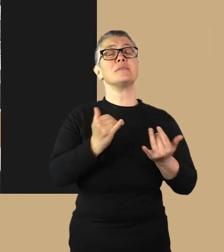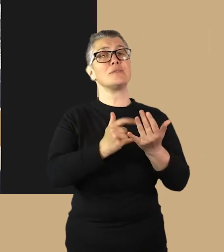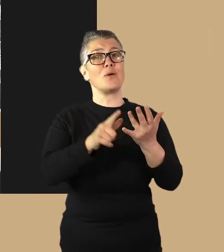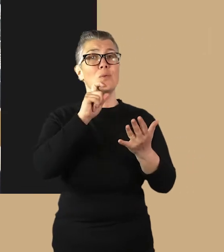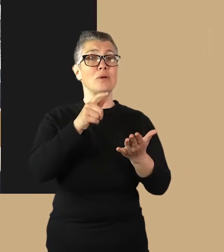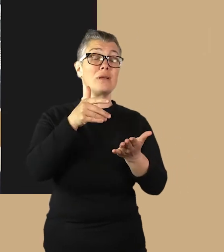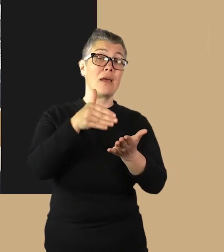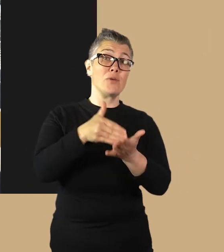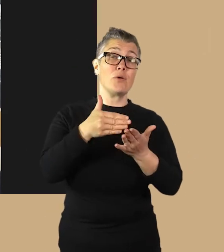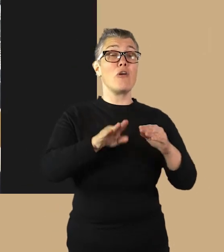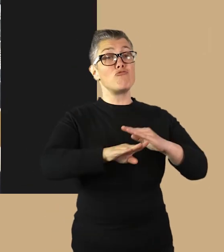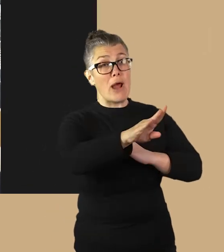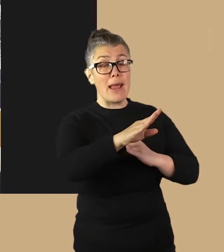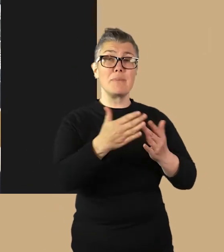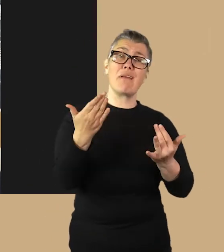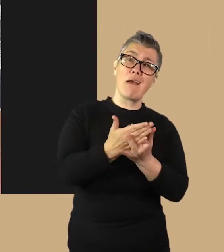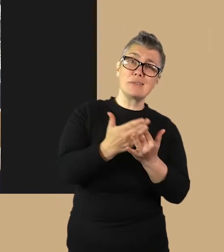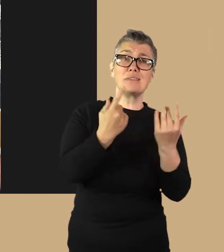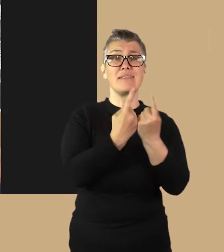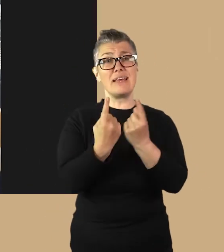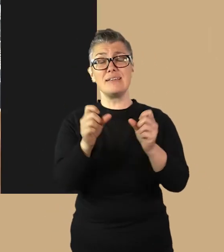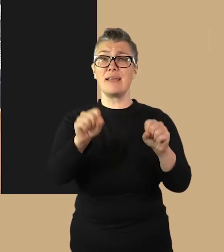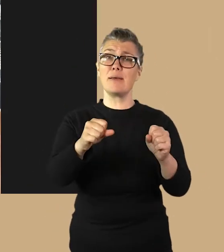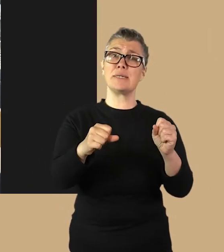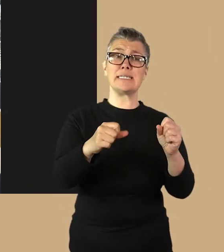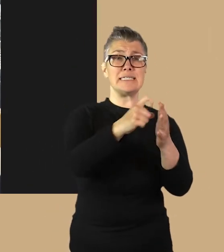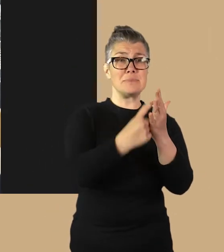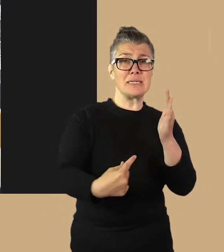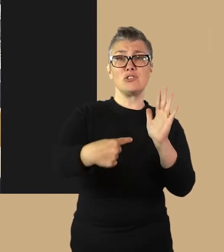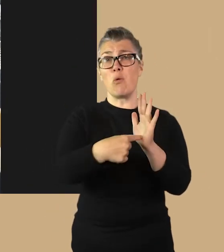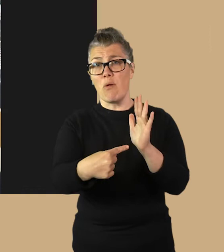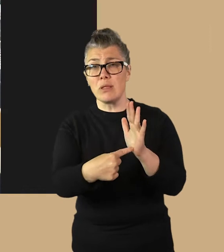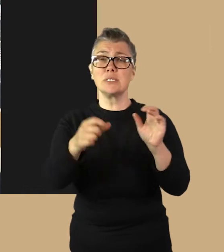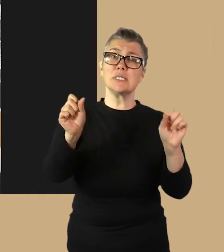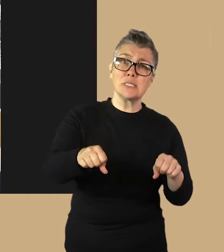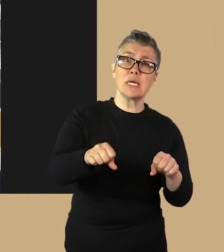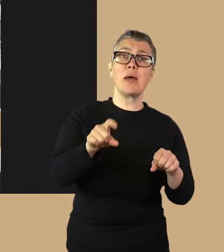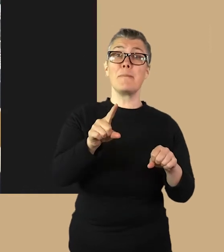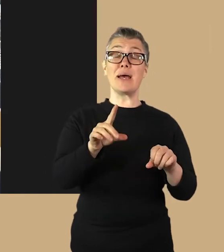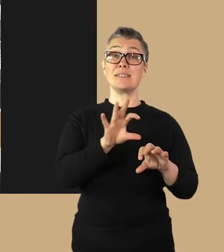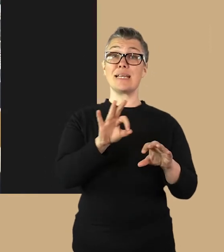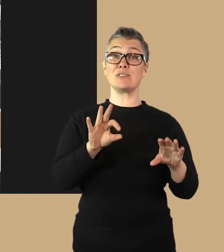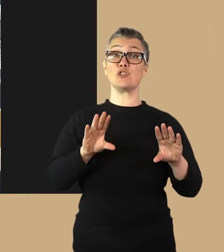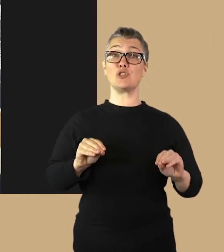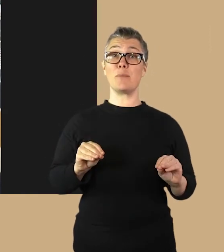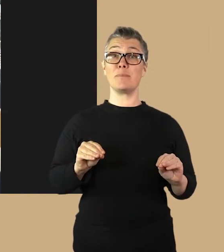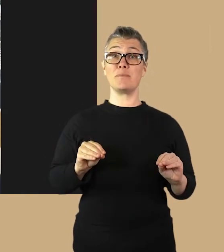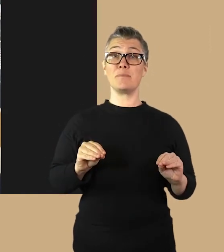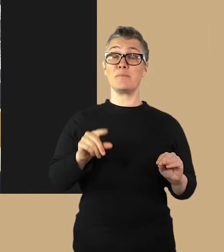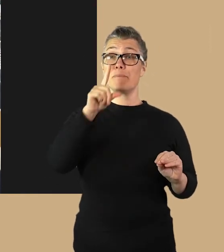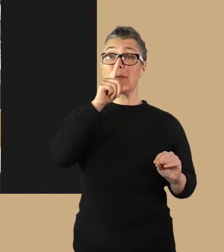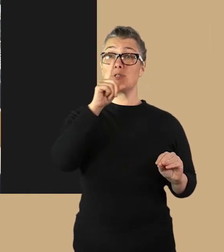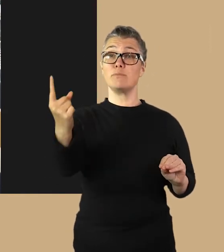I mean, everywhere has ramps and, you know, all access disability toilets, but it still hasn't stopped the fact that people